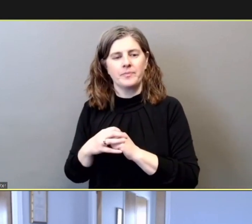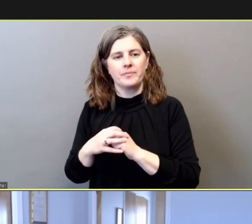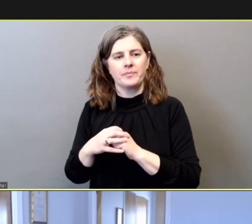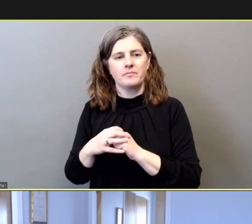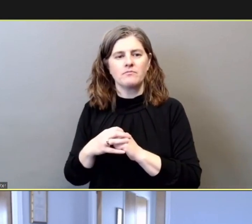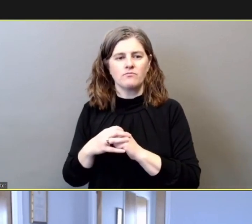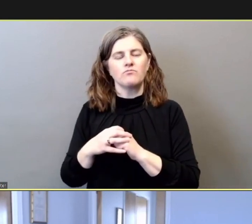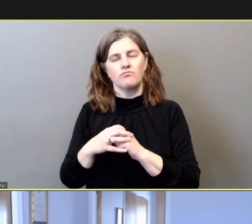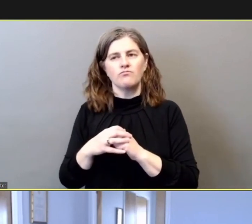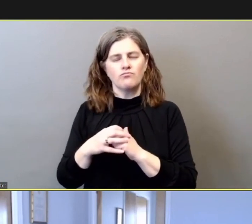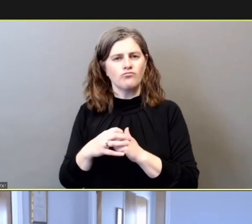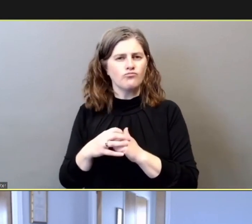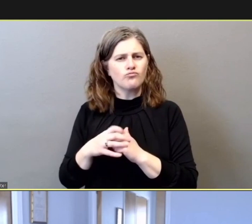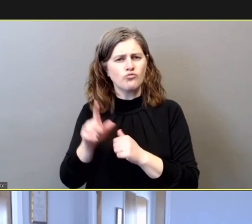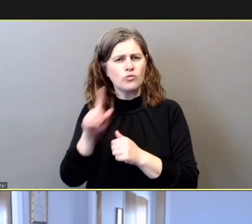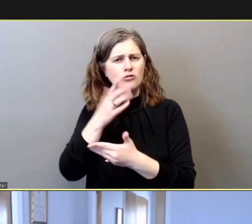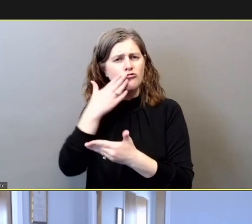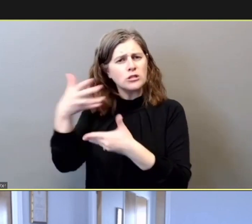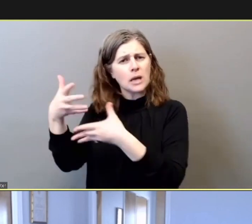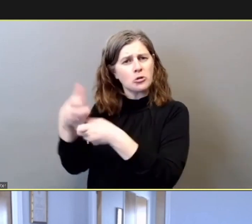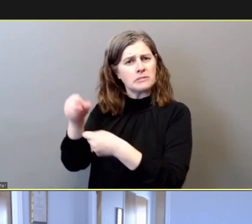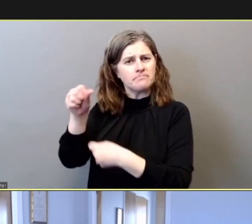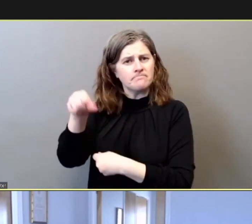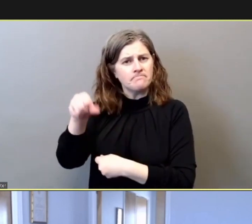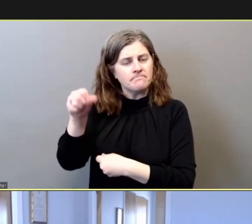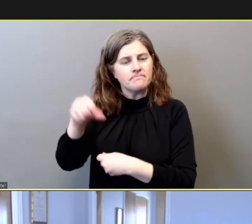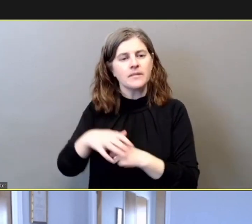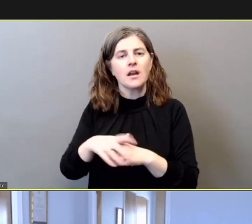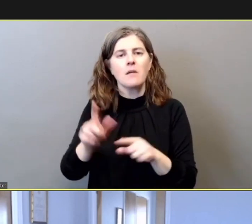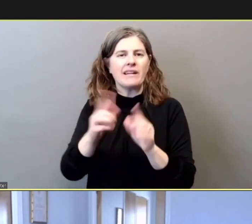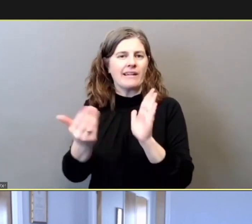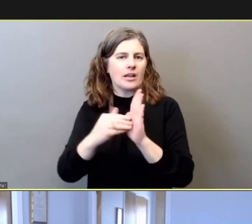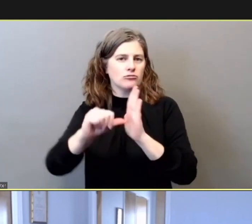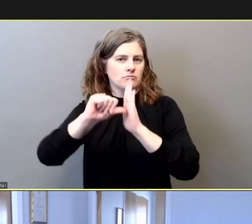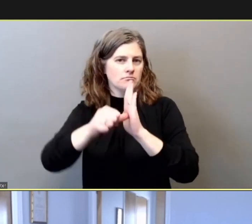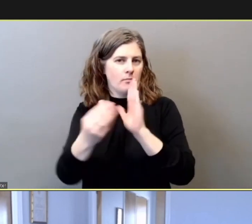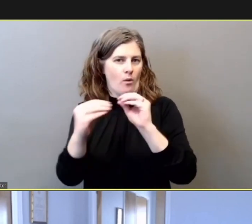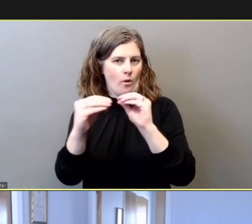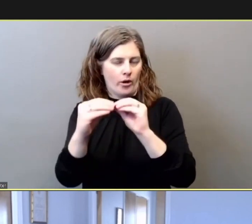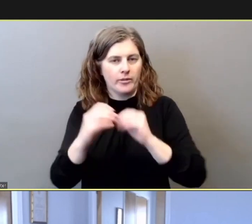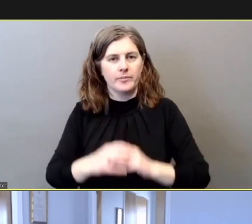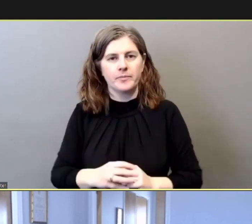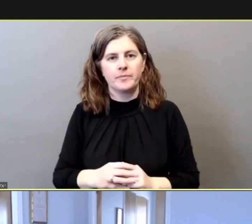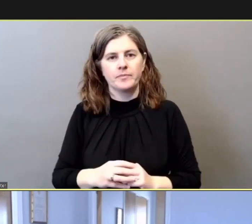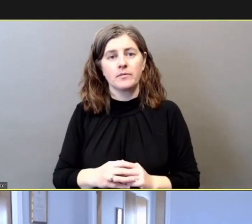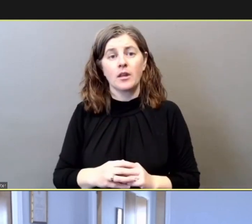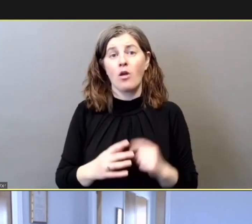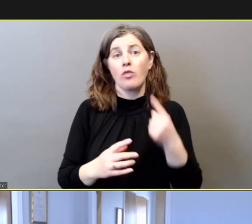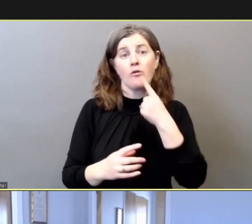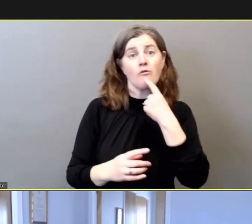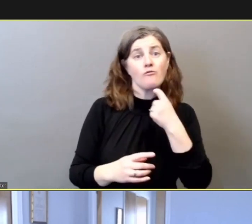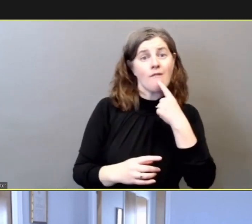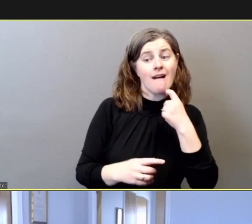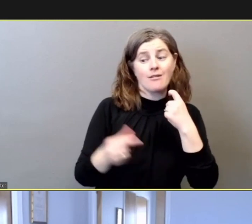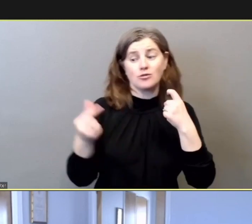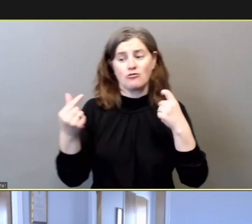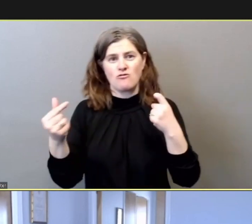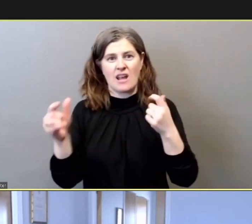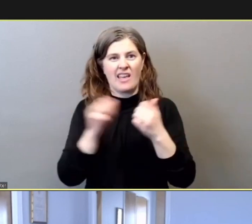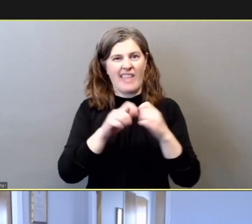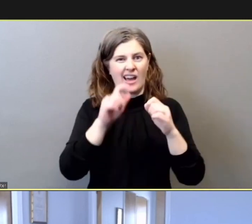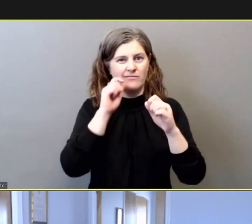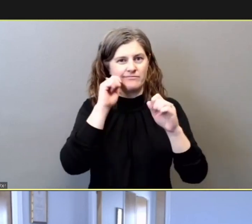pretty much summed it up. But just to reiterate, the red to green